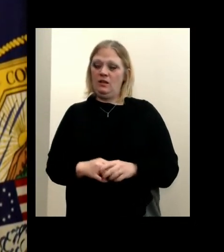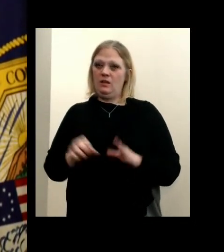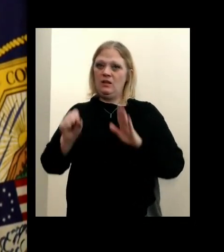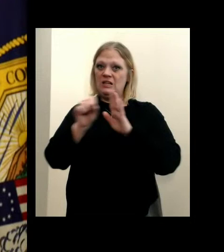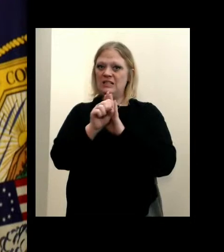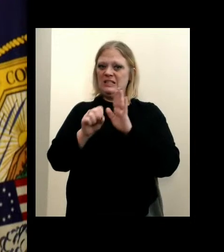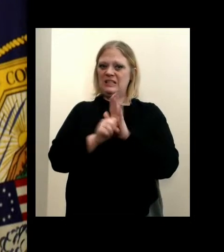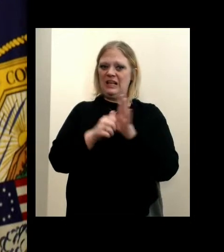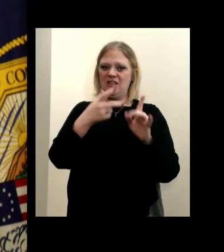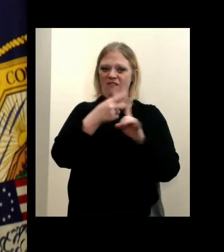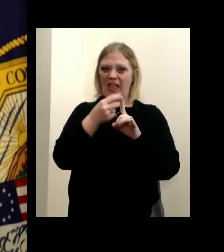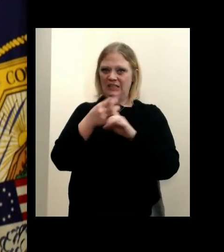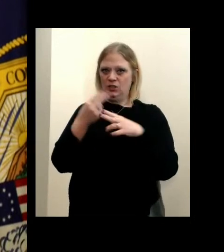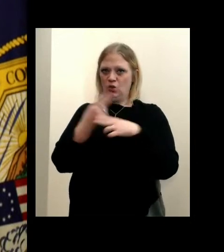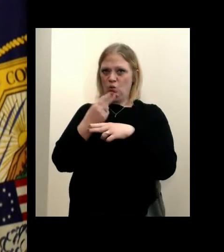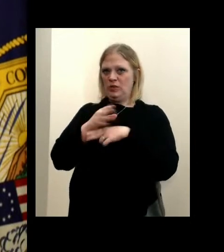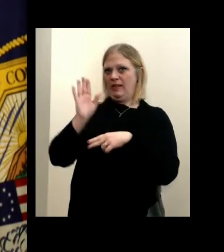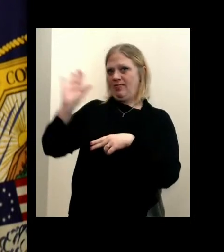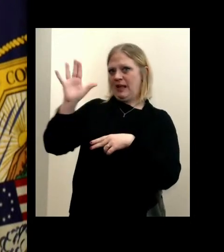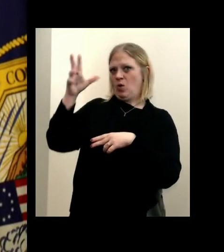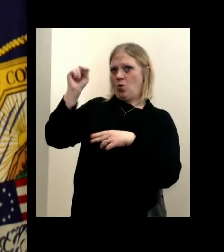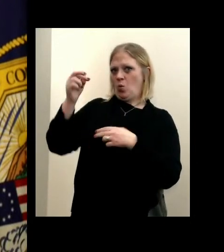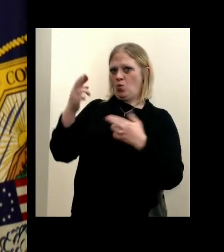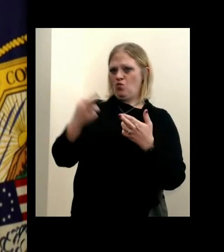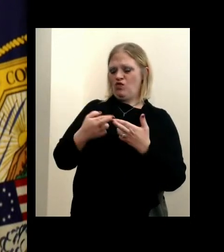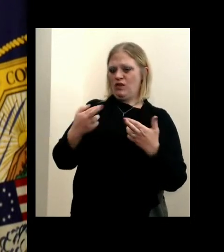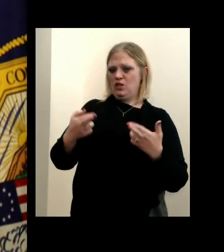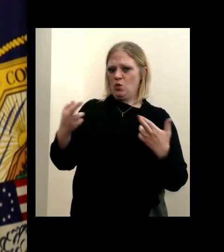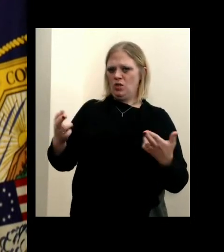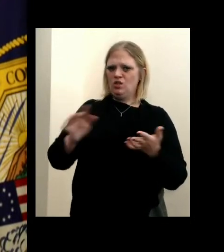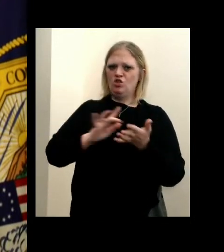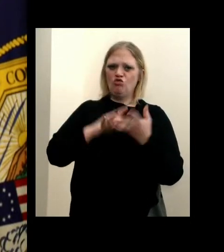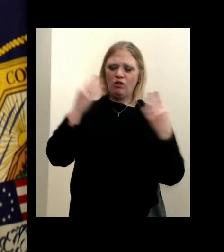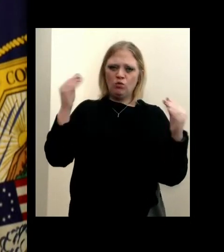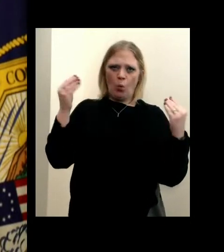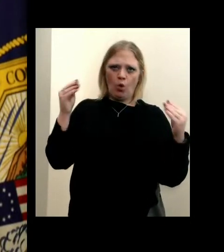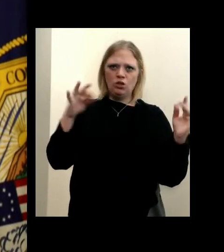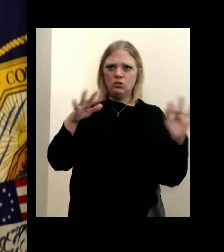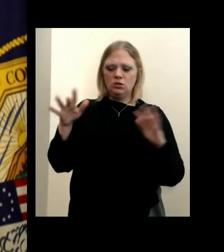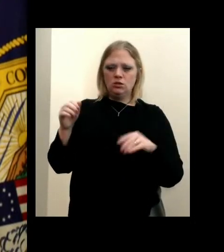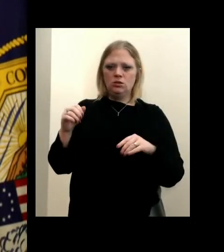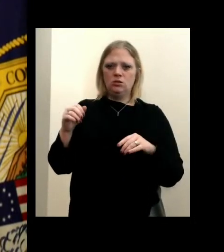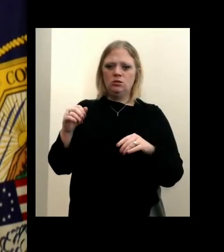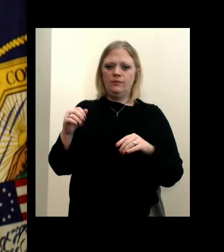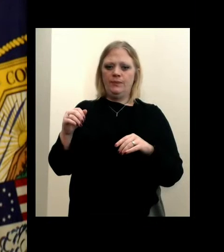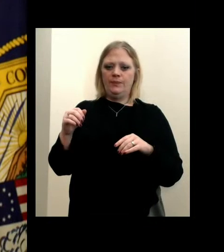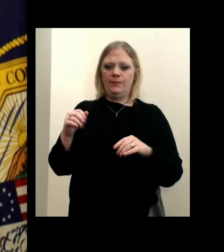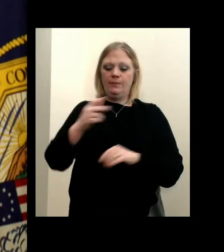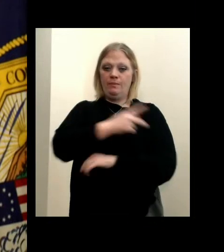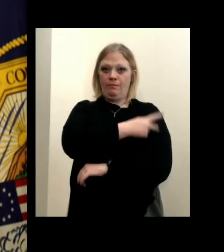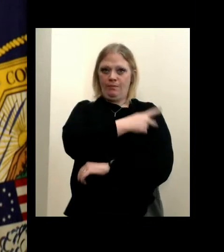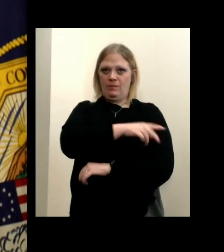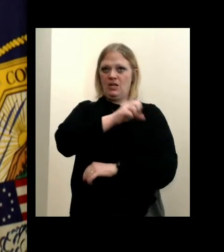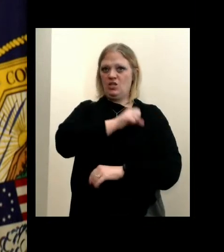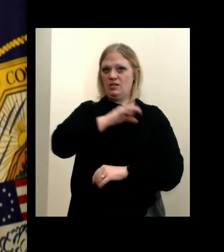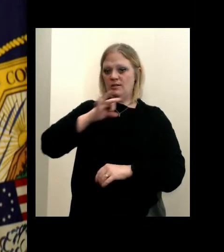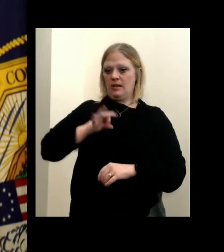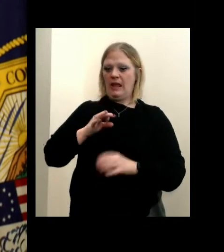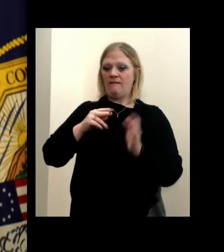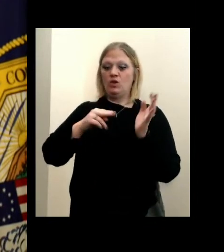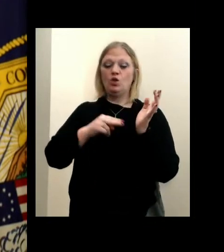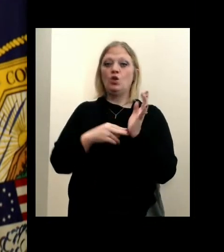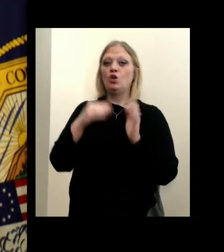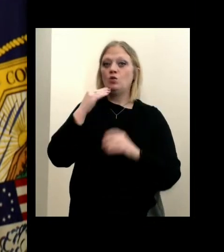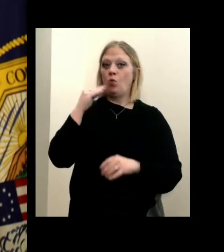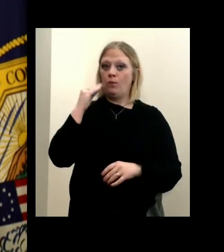its own resources and drugstores and so forth, patients and staff in nursing homes. Is